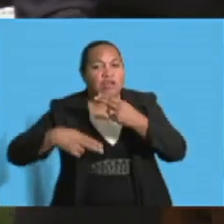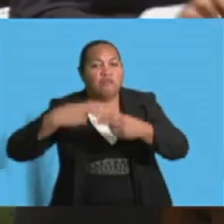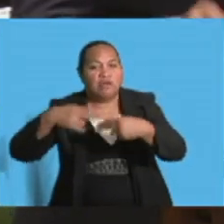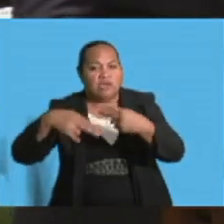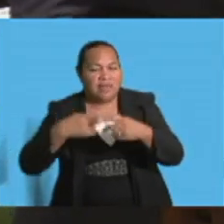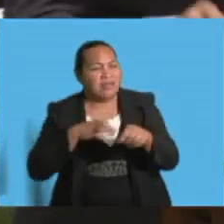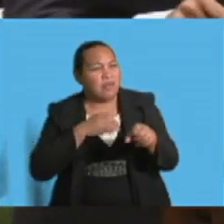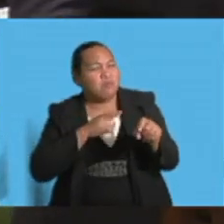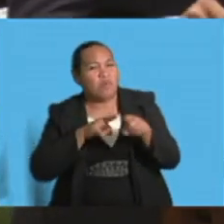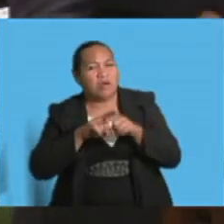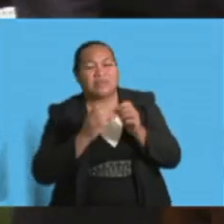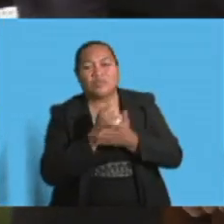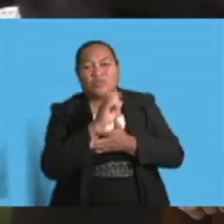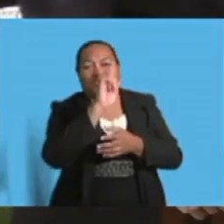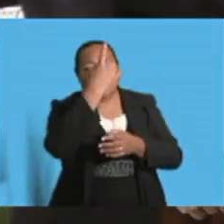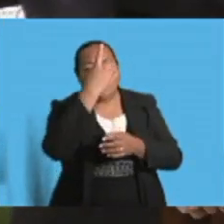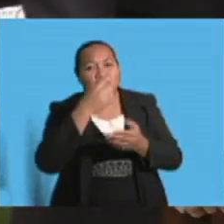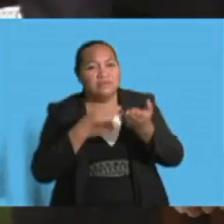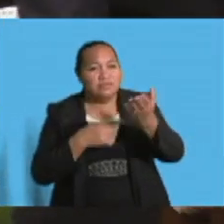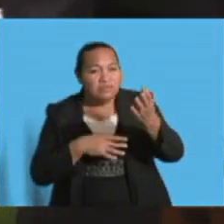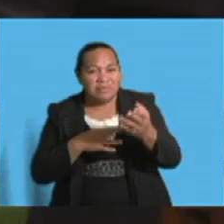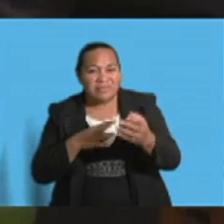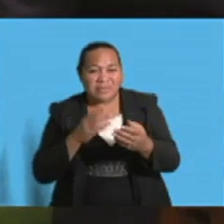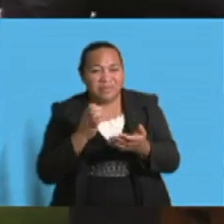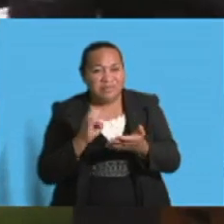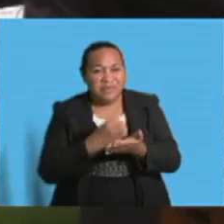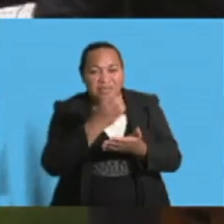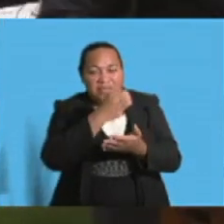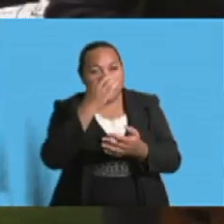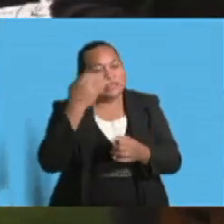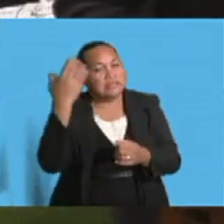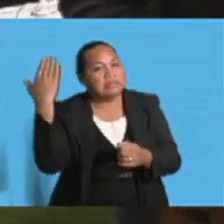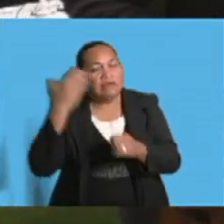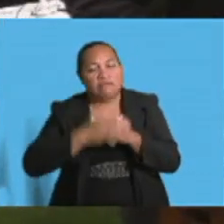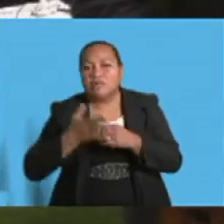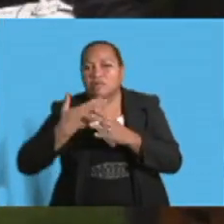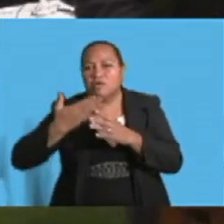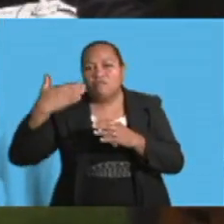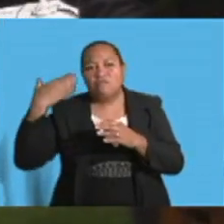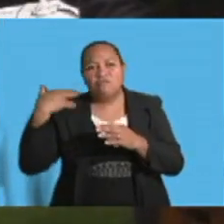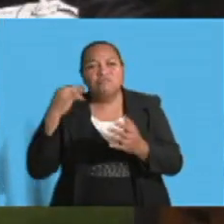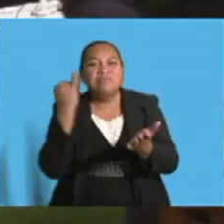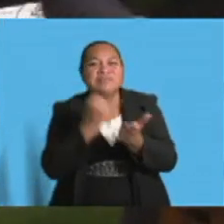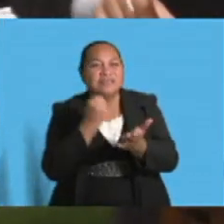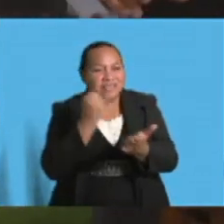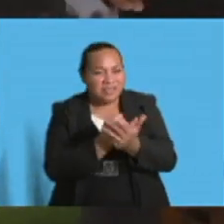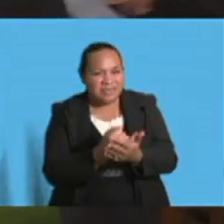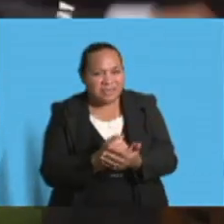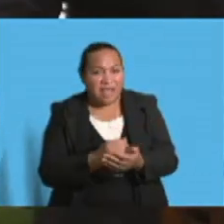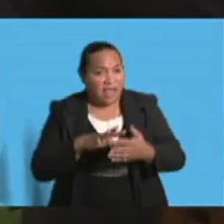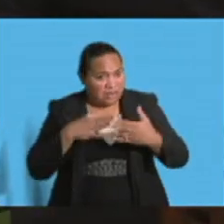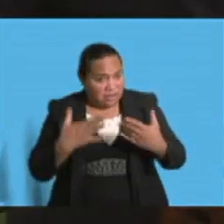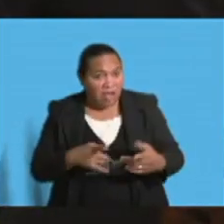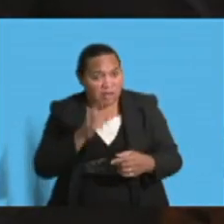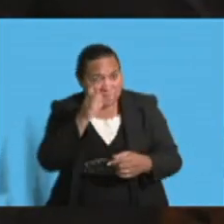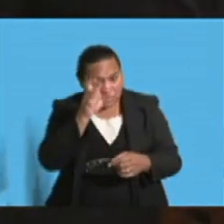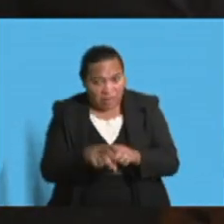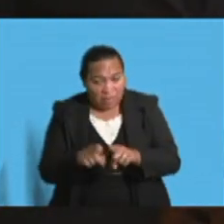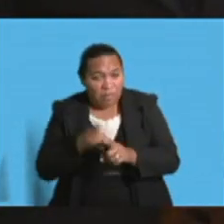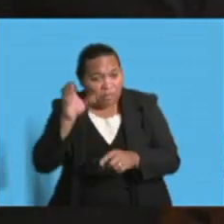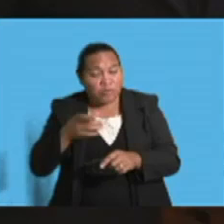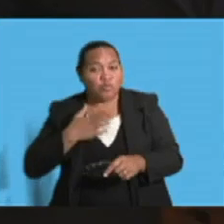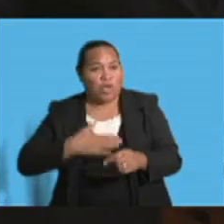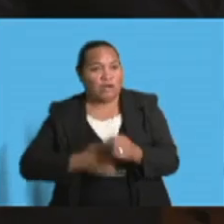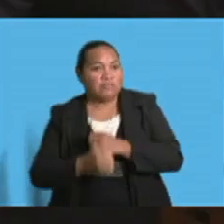most disastrous mishandling of the economy we have ever seen in our history. And yet the same leader is shamelessly vying to lead the country